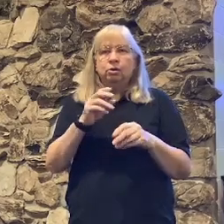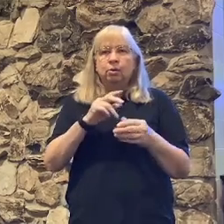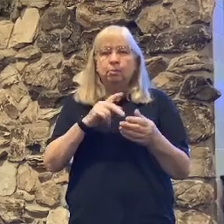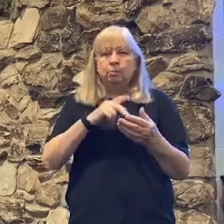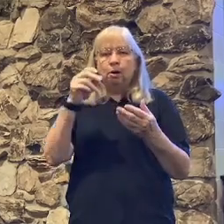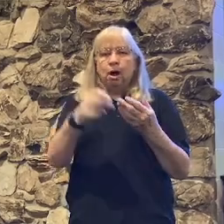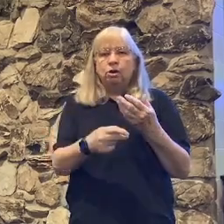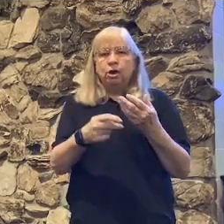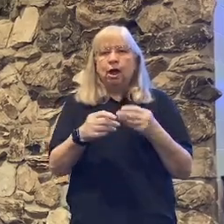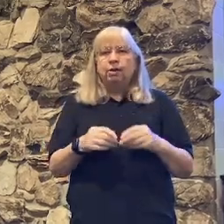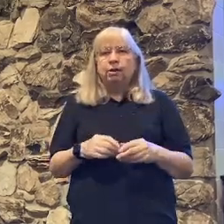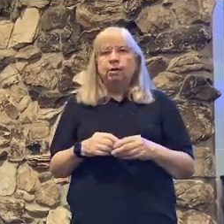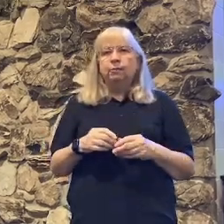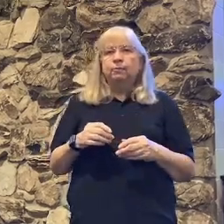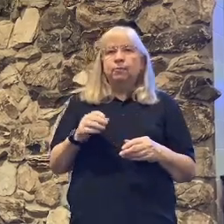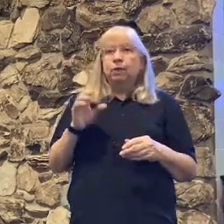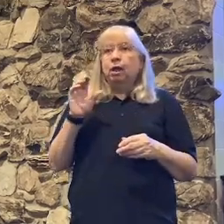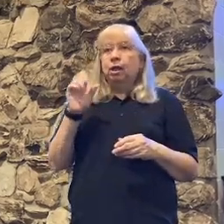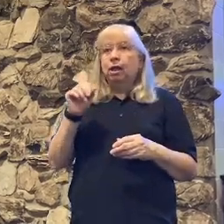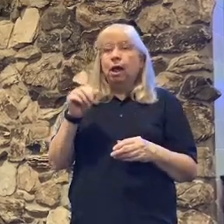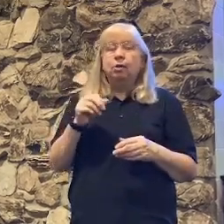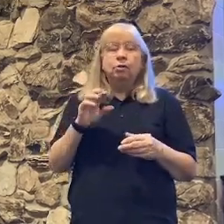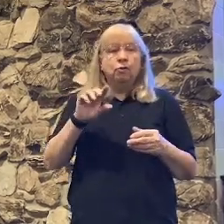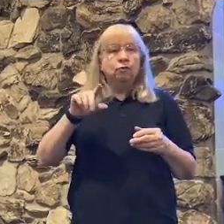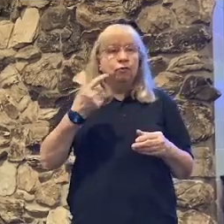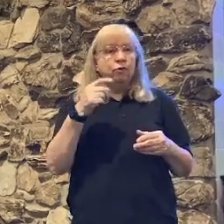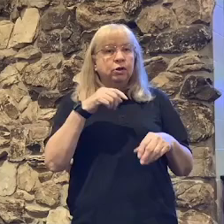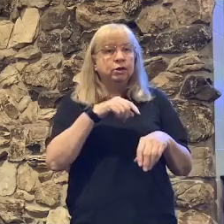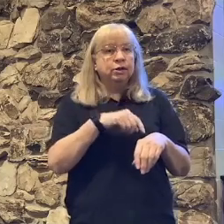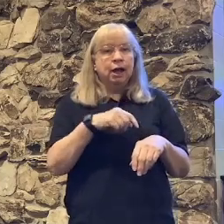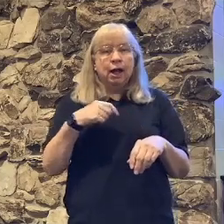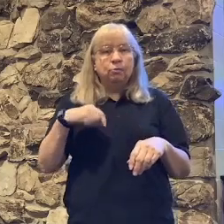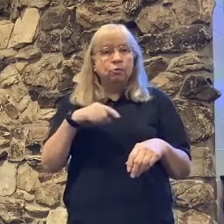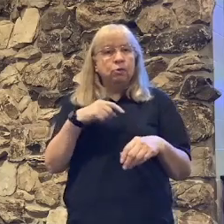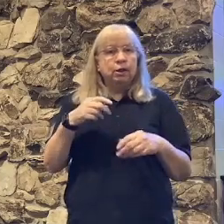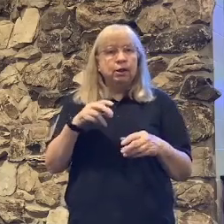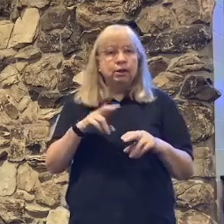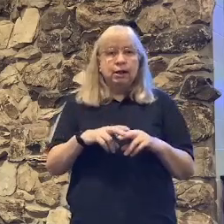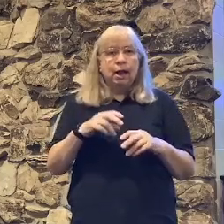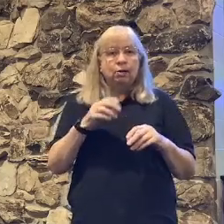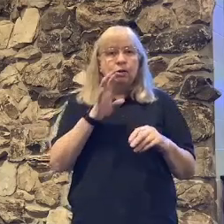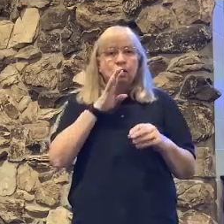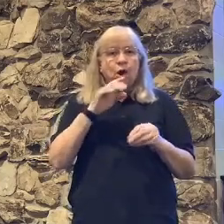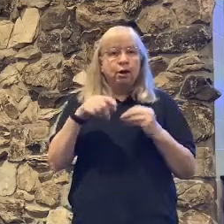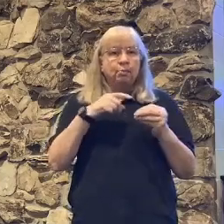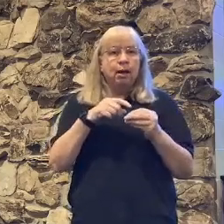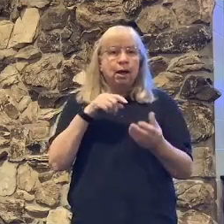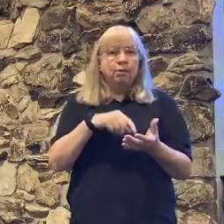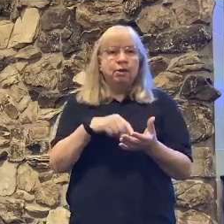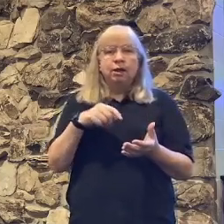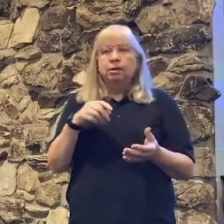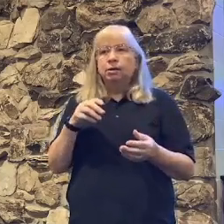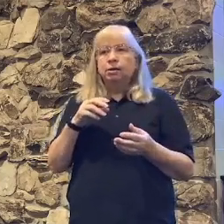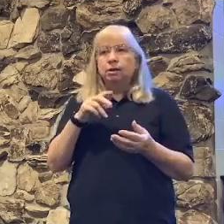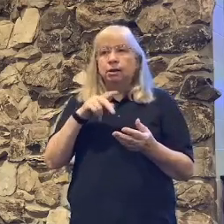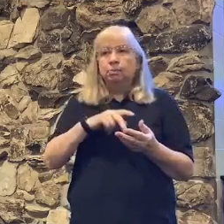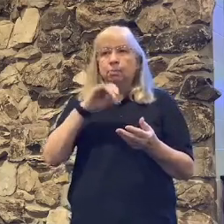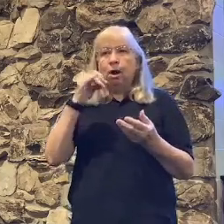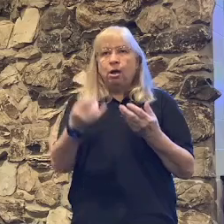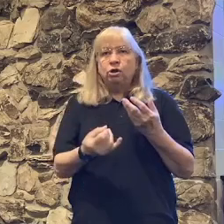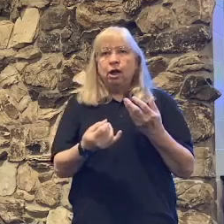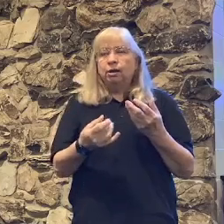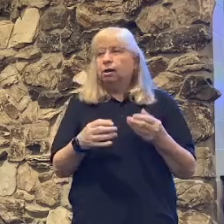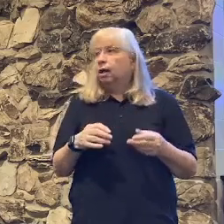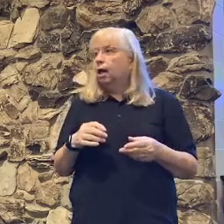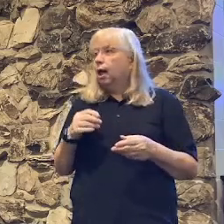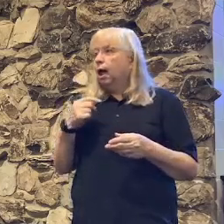Yeah, the first time we sat down to talk about this project, I